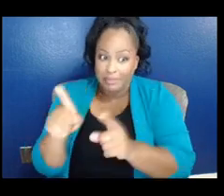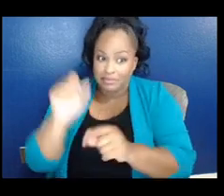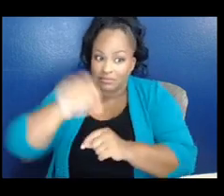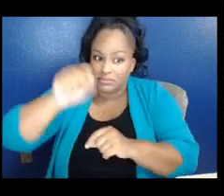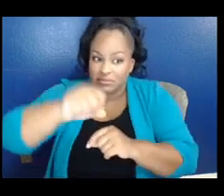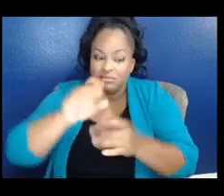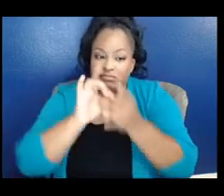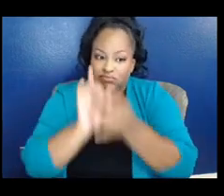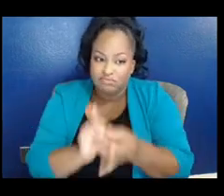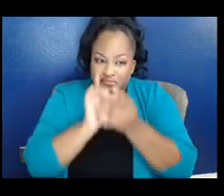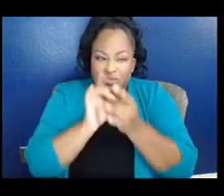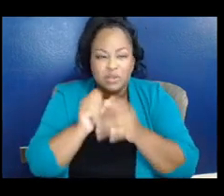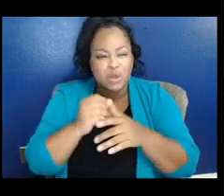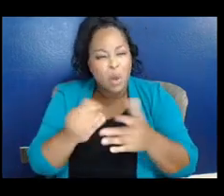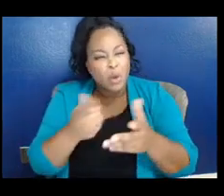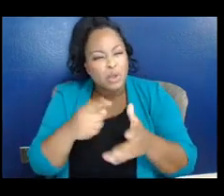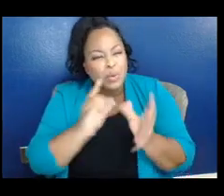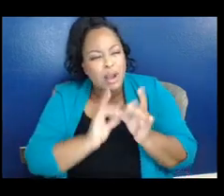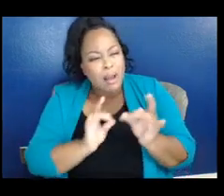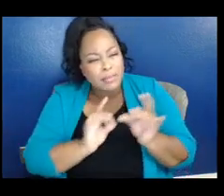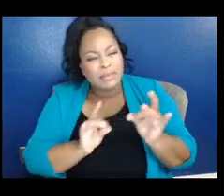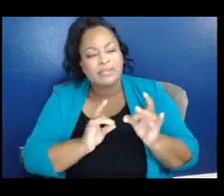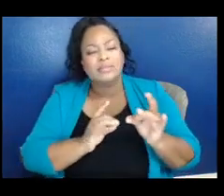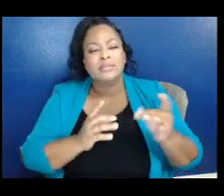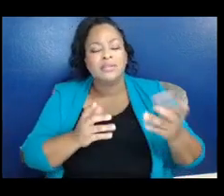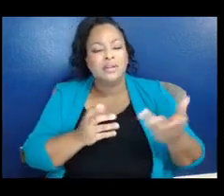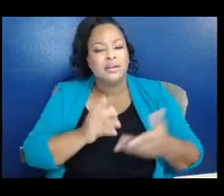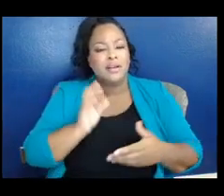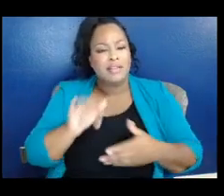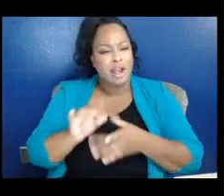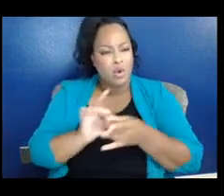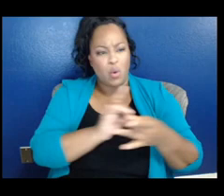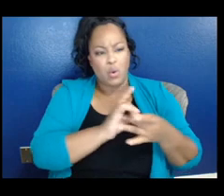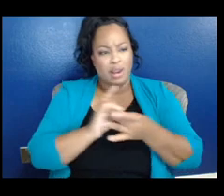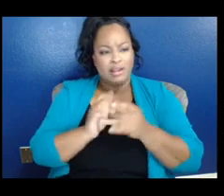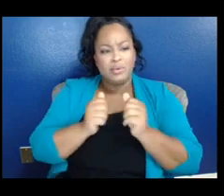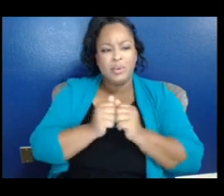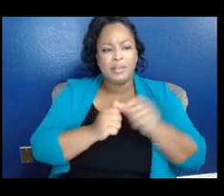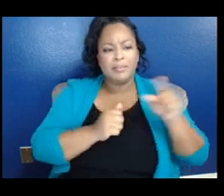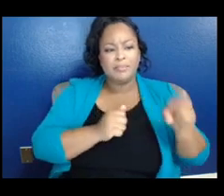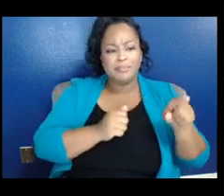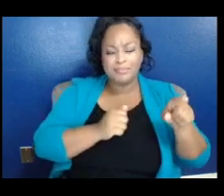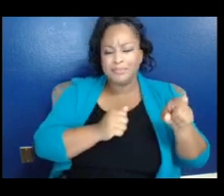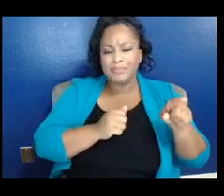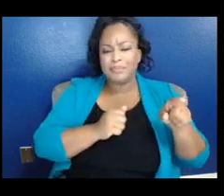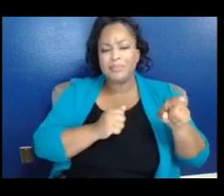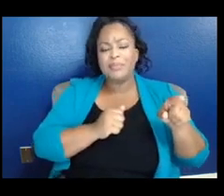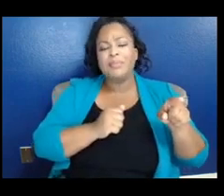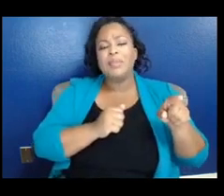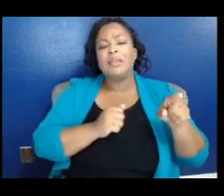thing. And so I wanted you to just kind of comment on that of, you know, the correlation between,